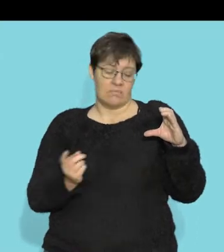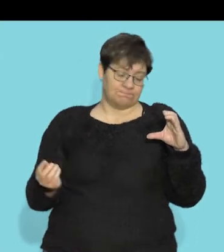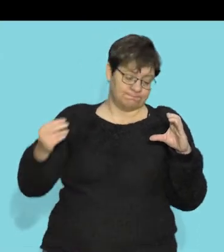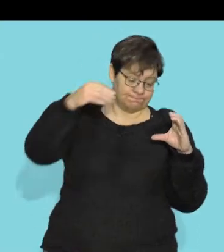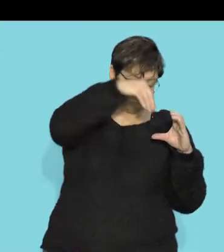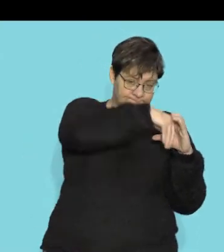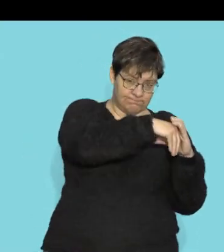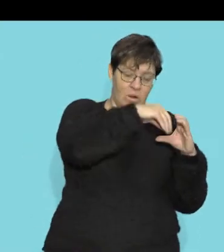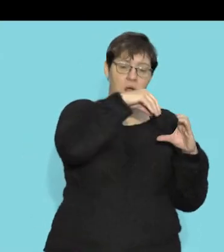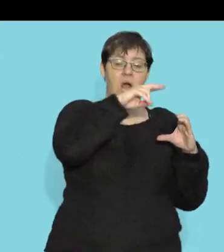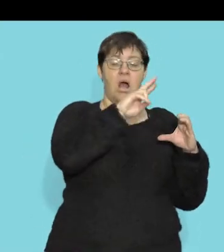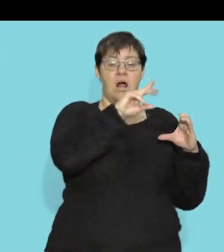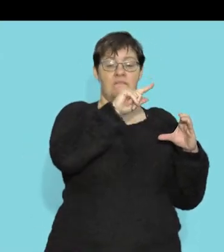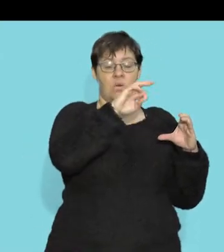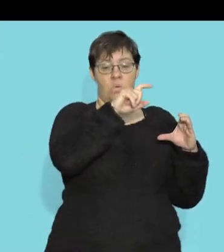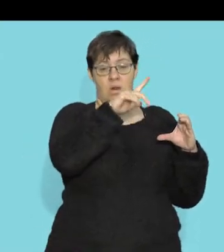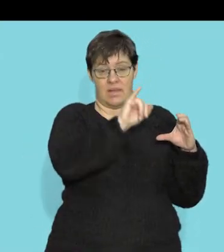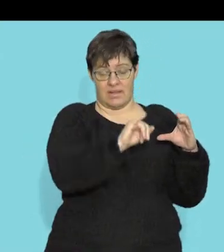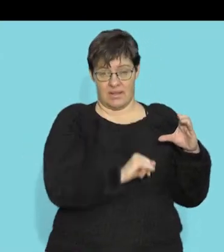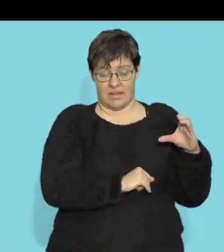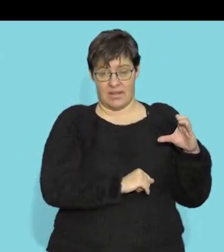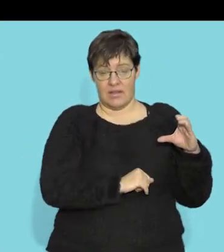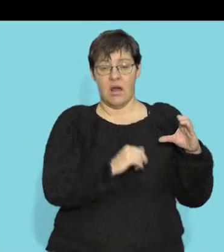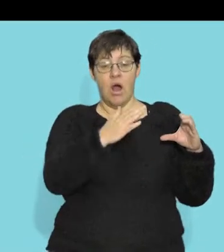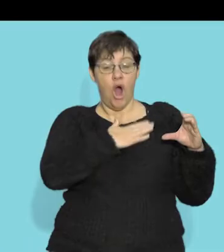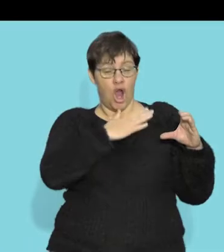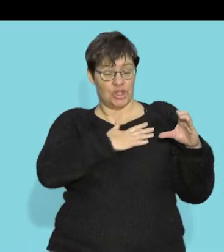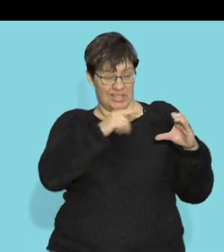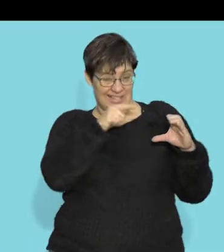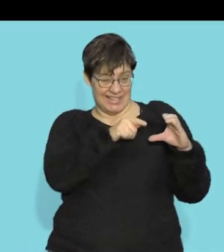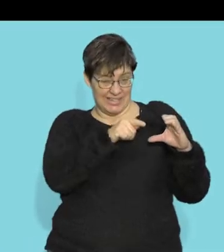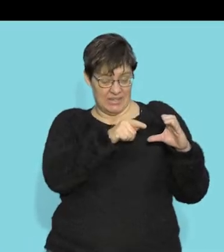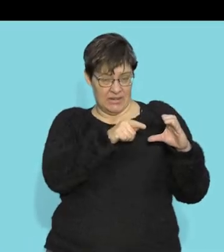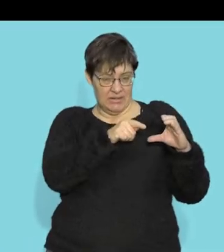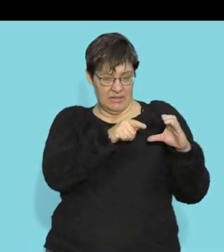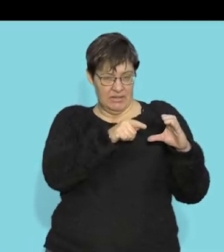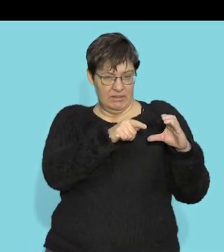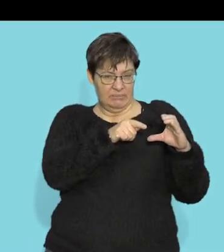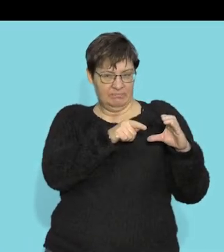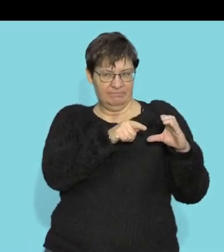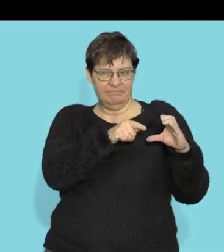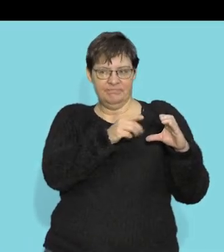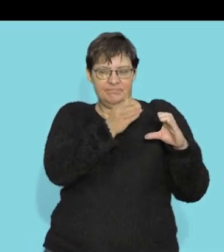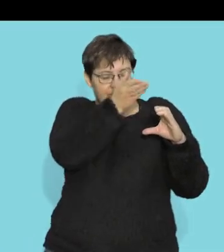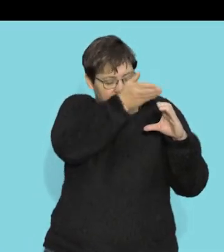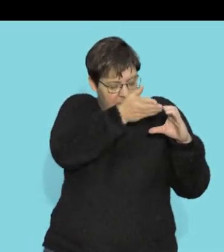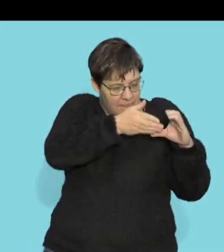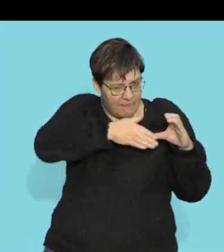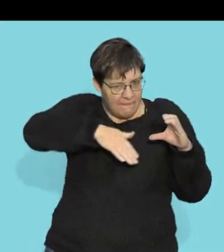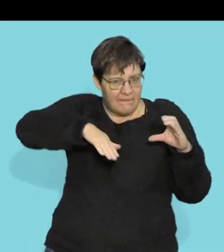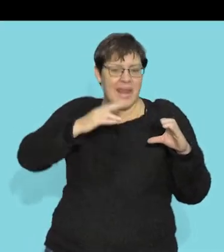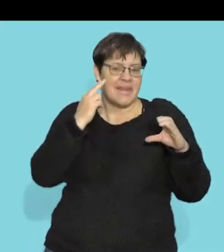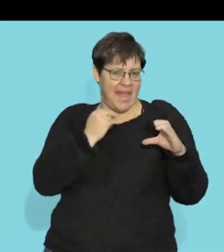into the alveoli. And this is the oxygen over here. Now remember, this layer over here is nice